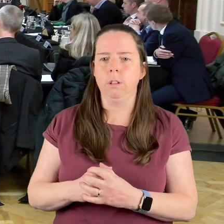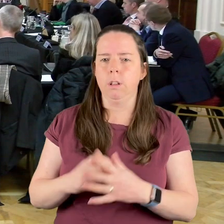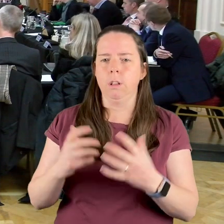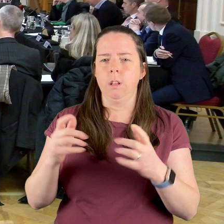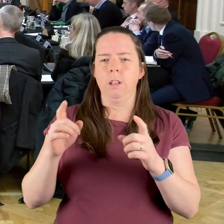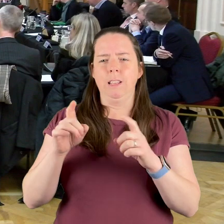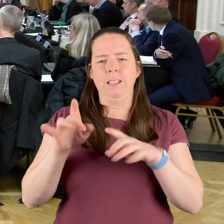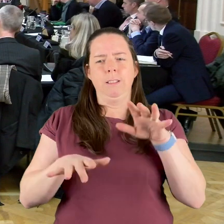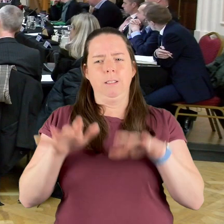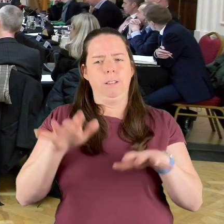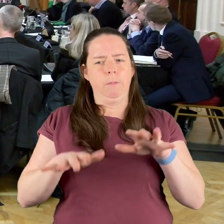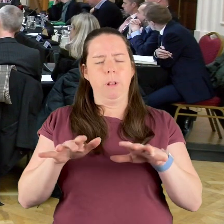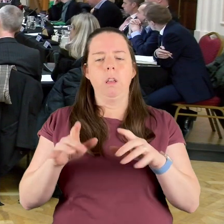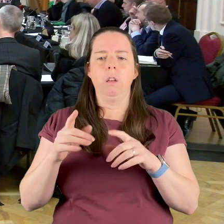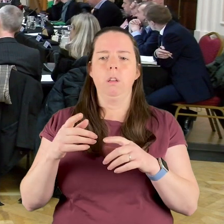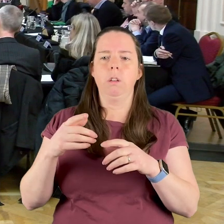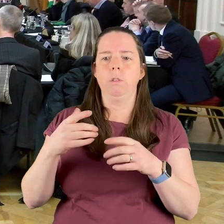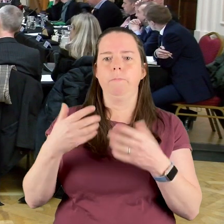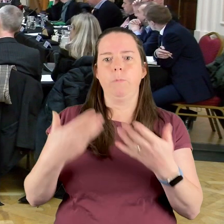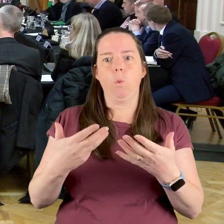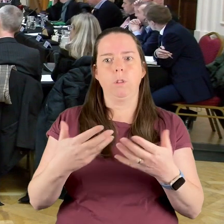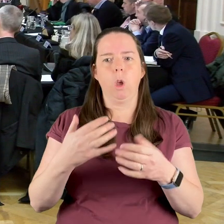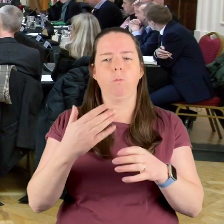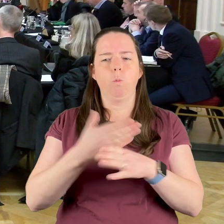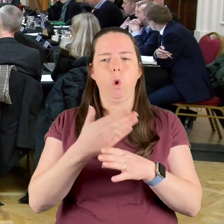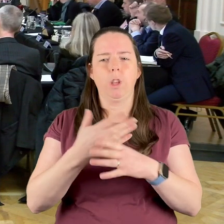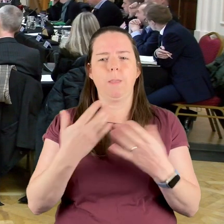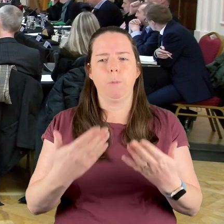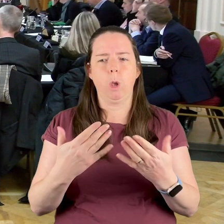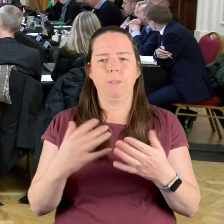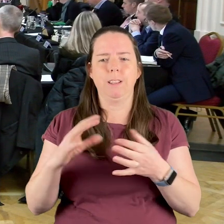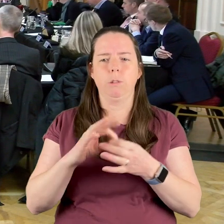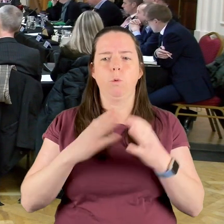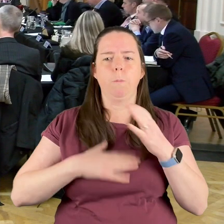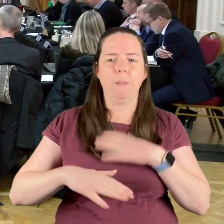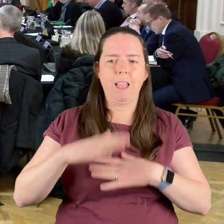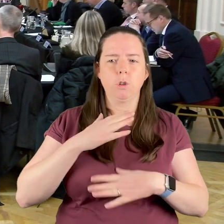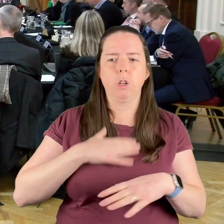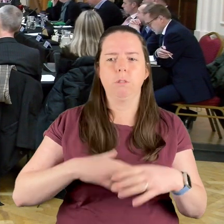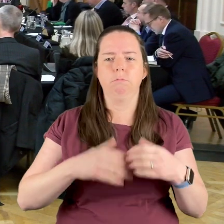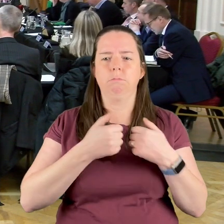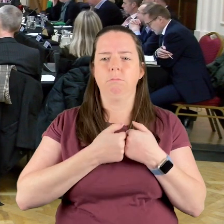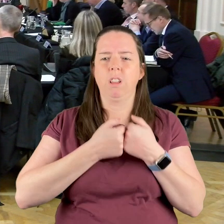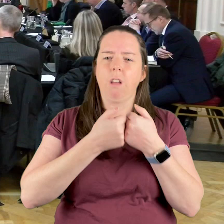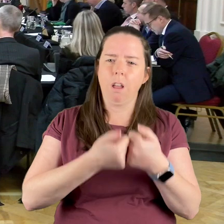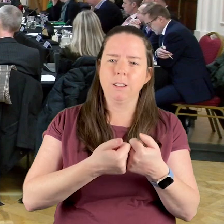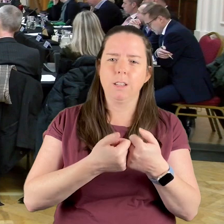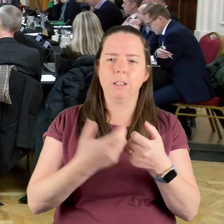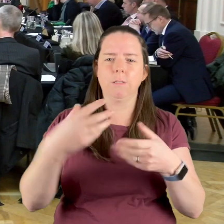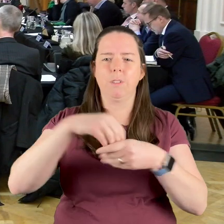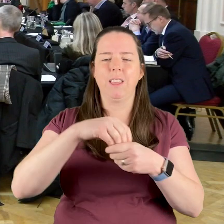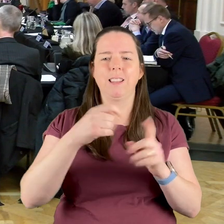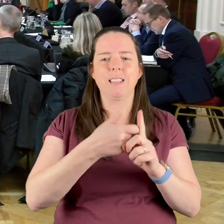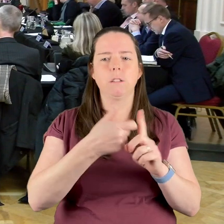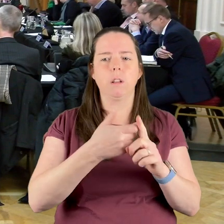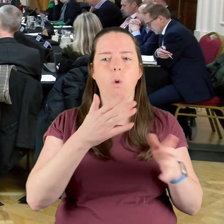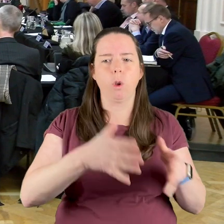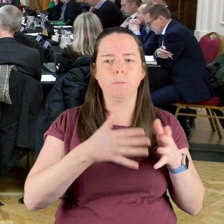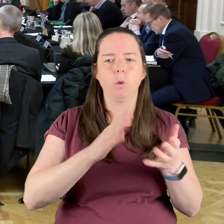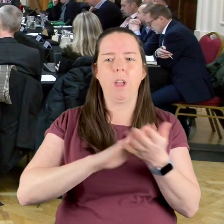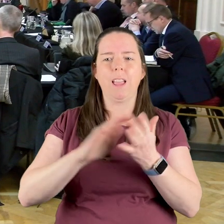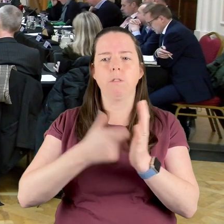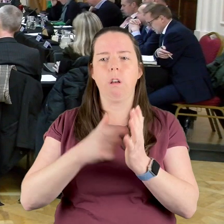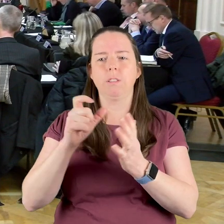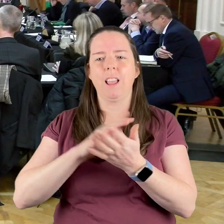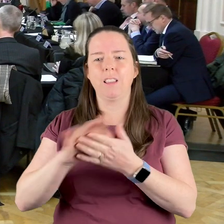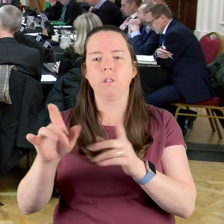culture within our organisation. It's all sort of similar territory. And we're also doing a piece of work around compassion and